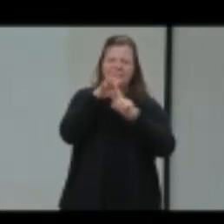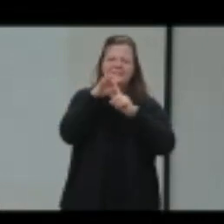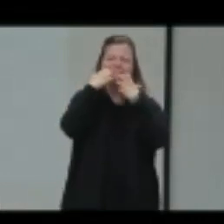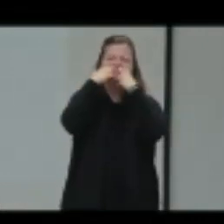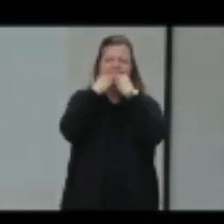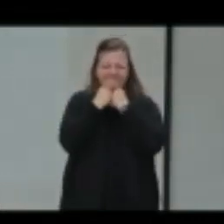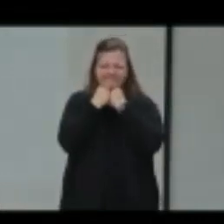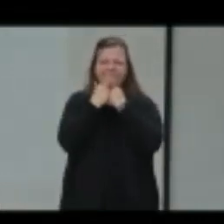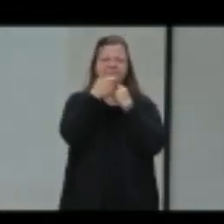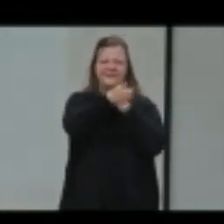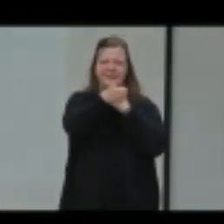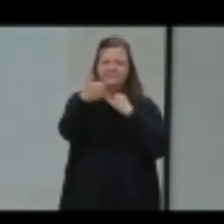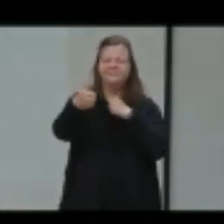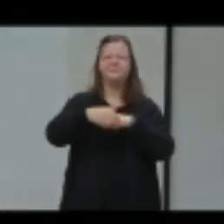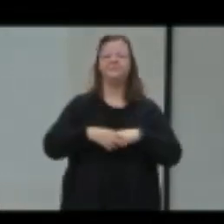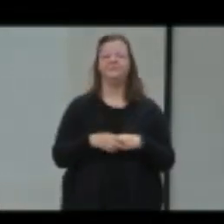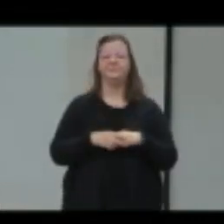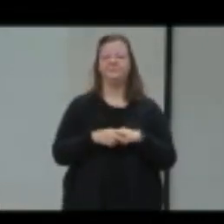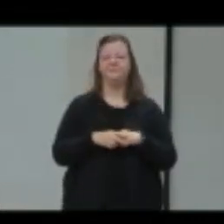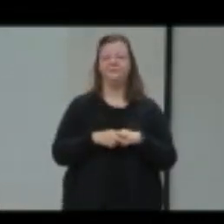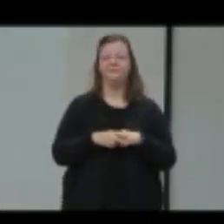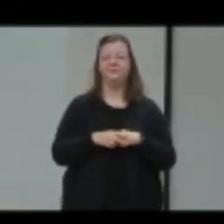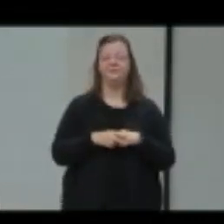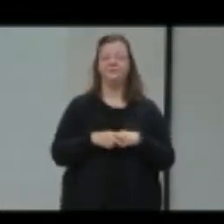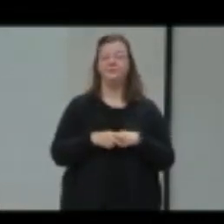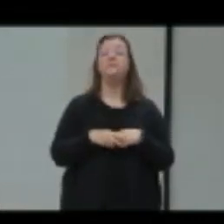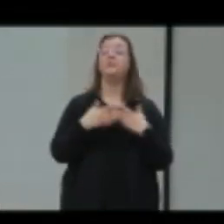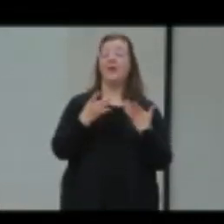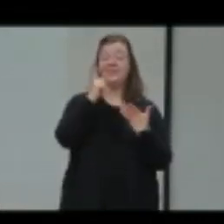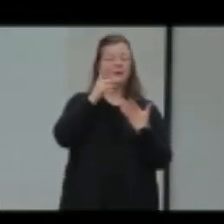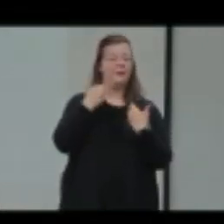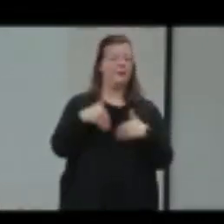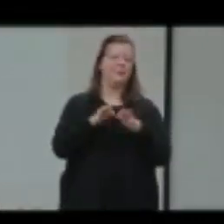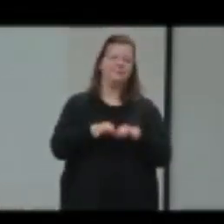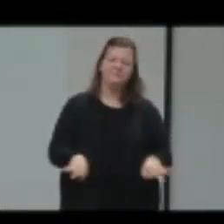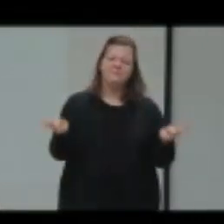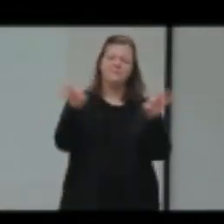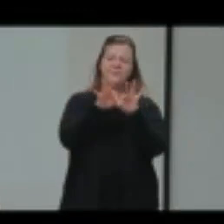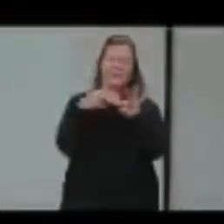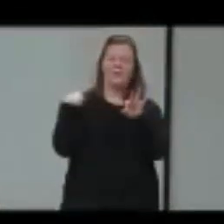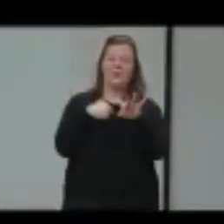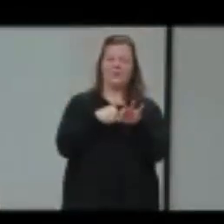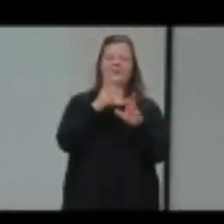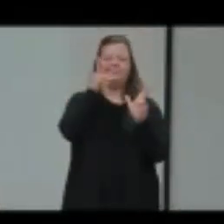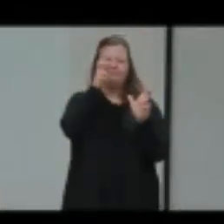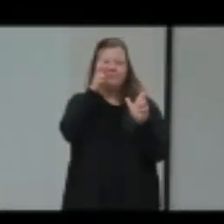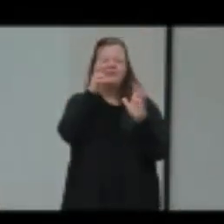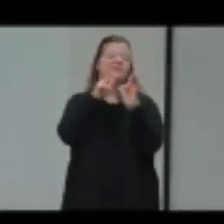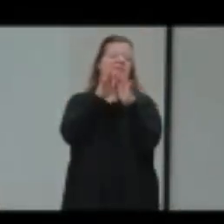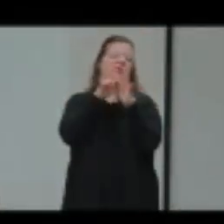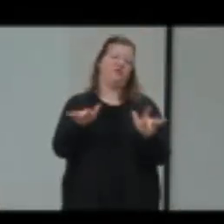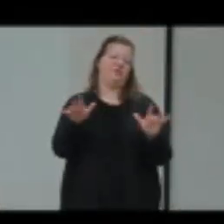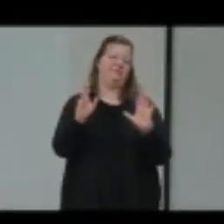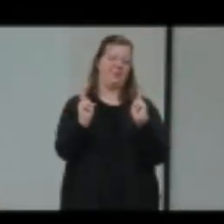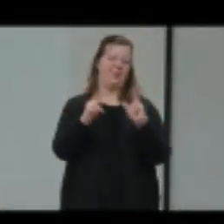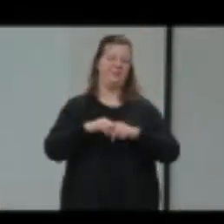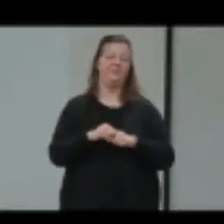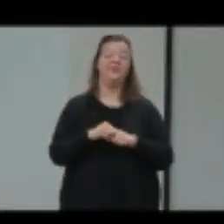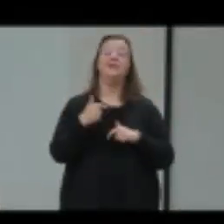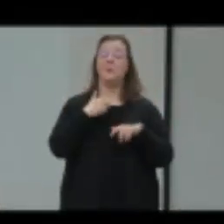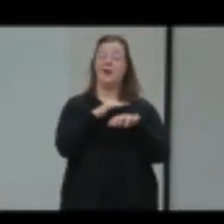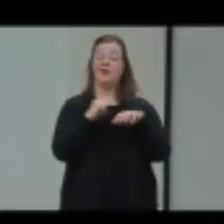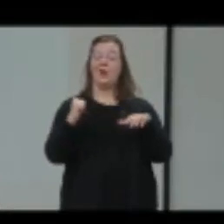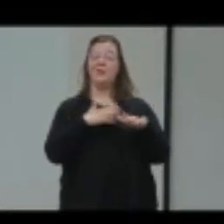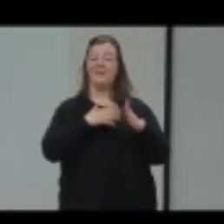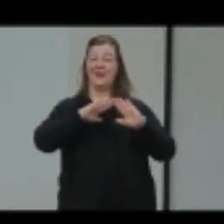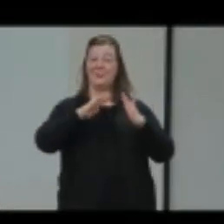a unique self. And because of that, I think it's important that we hear from diverse voices. So I called on my